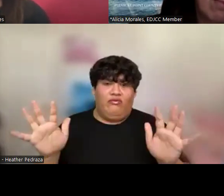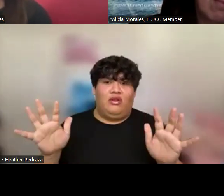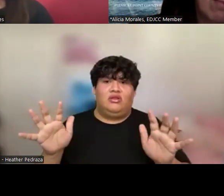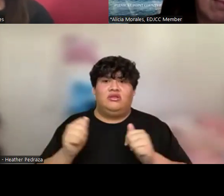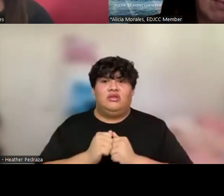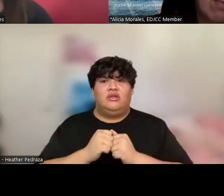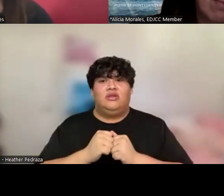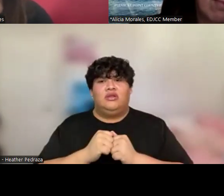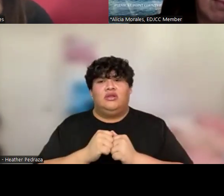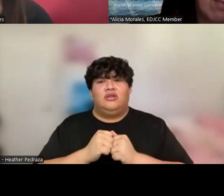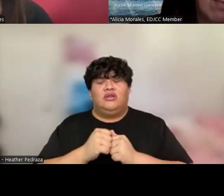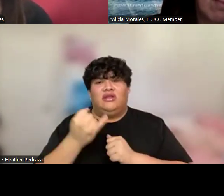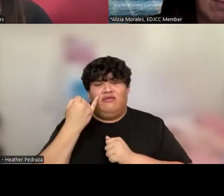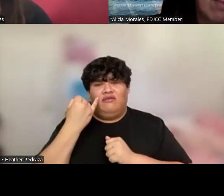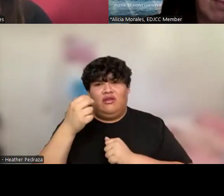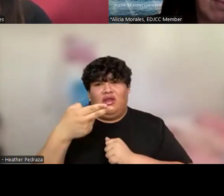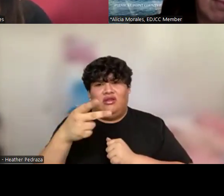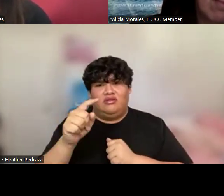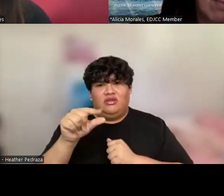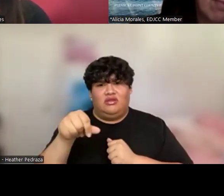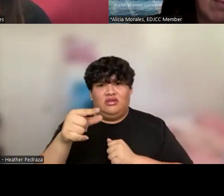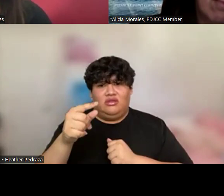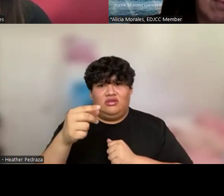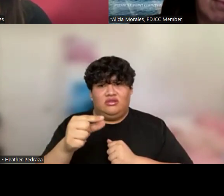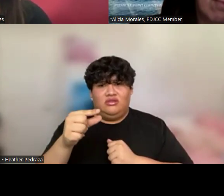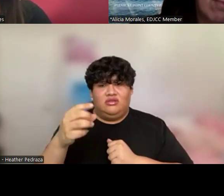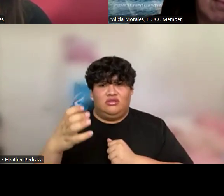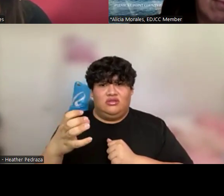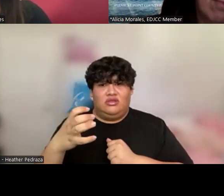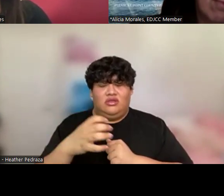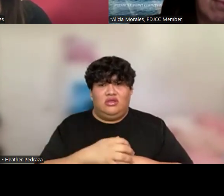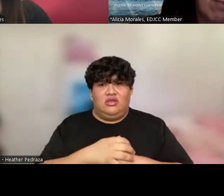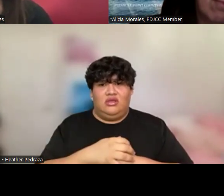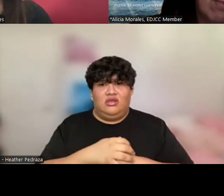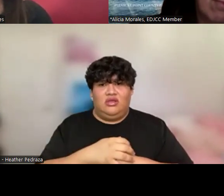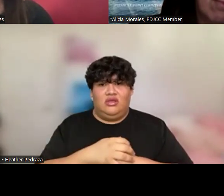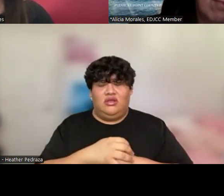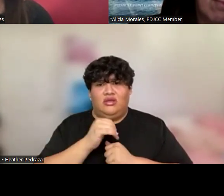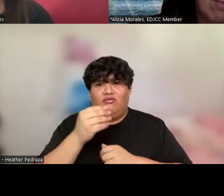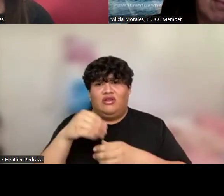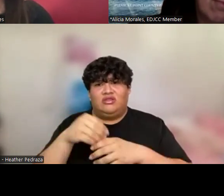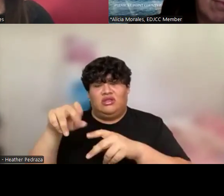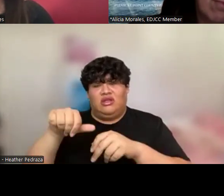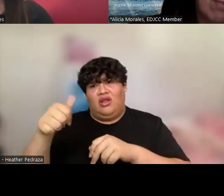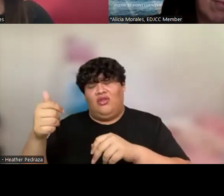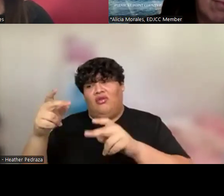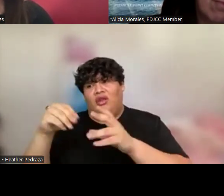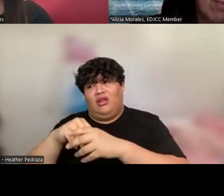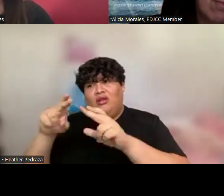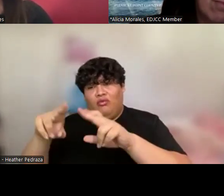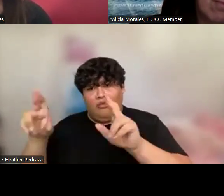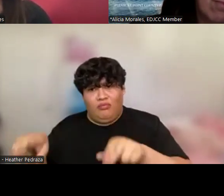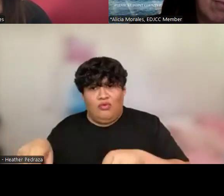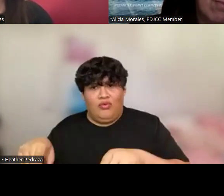if the EDJCC's recommendations are included in the next progress report for the master plan, that will